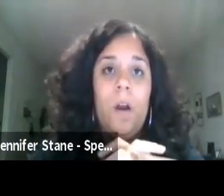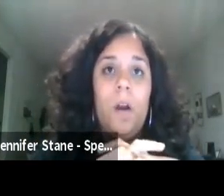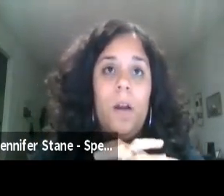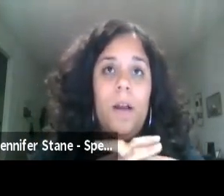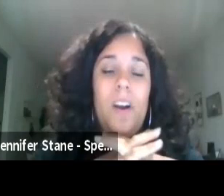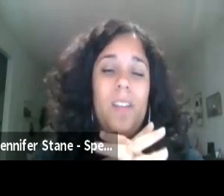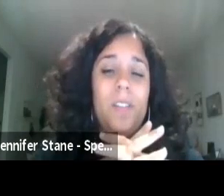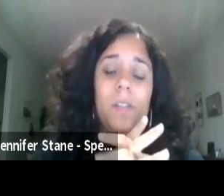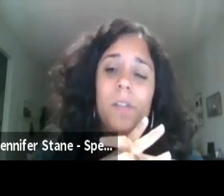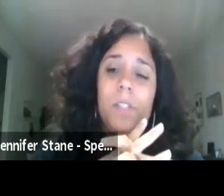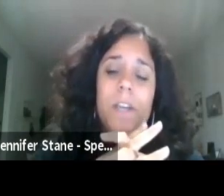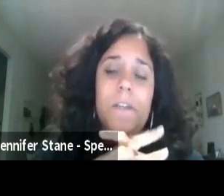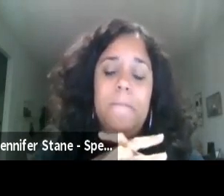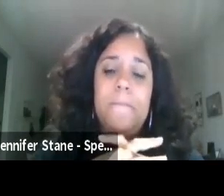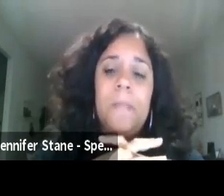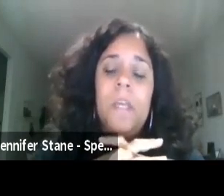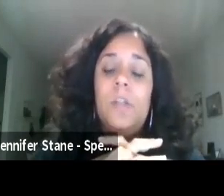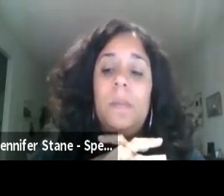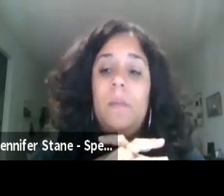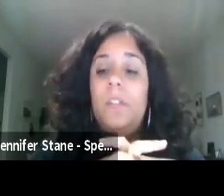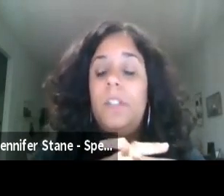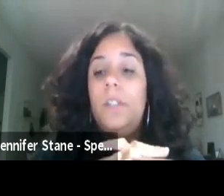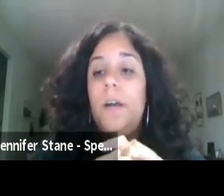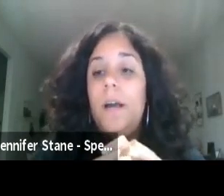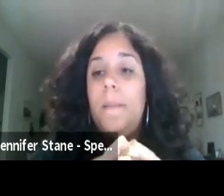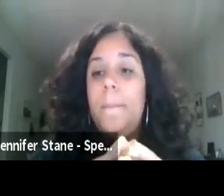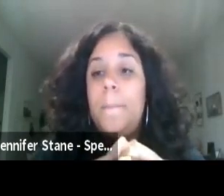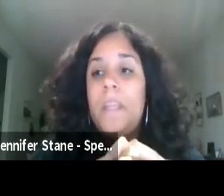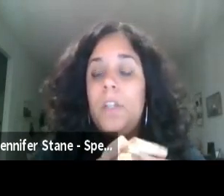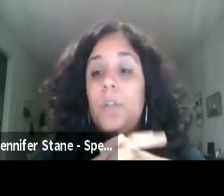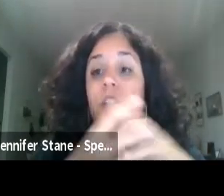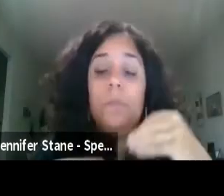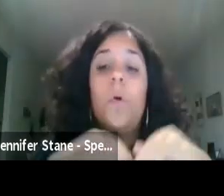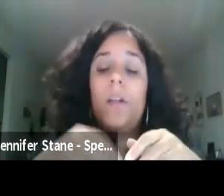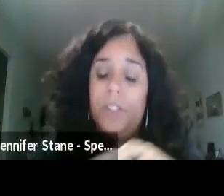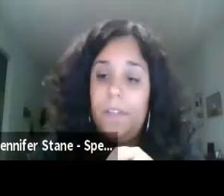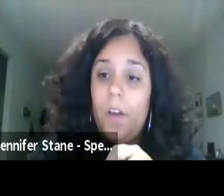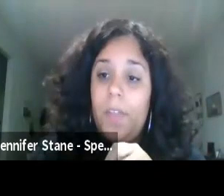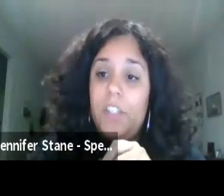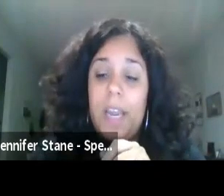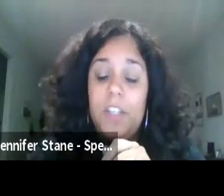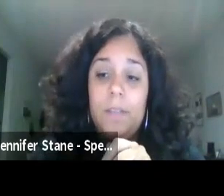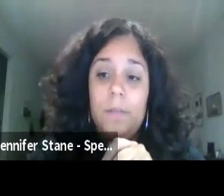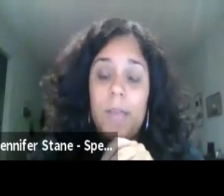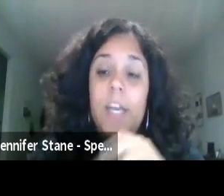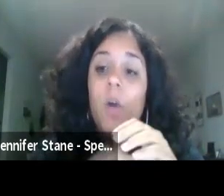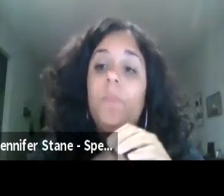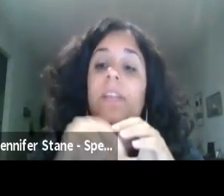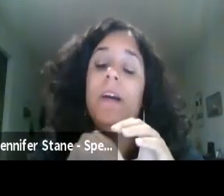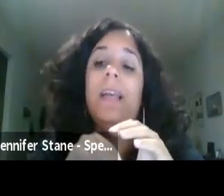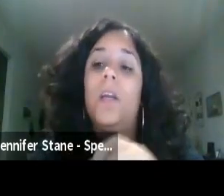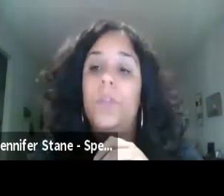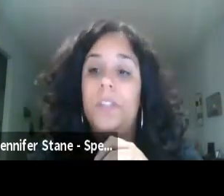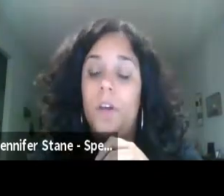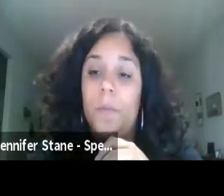through our Arkansas Dental Association to be able to try to do more inclusive health education and